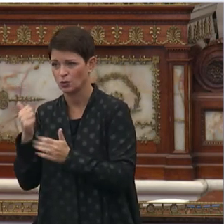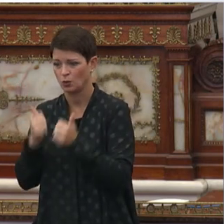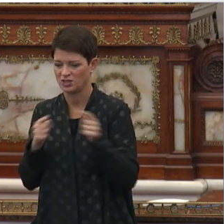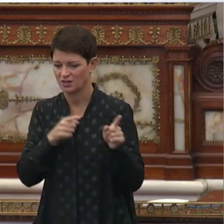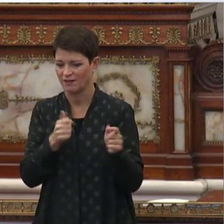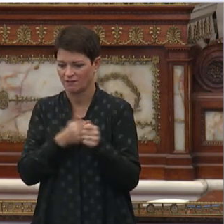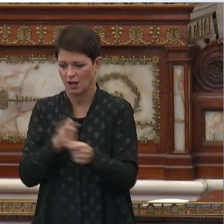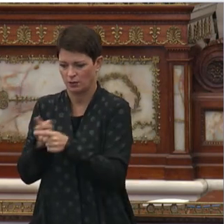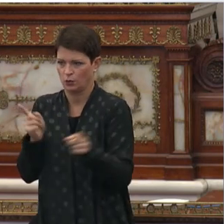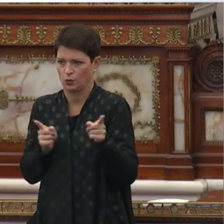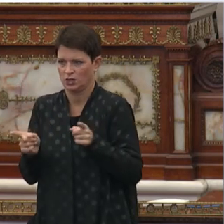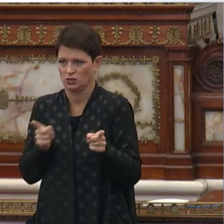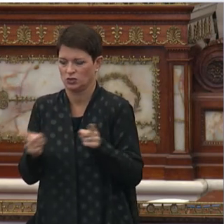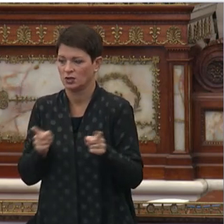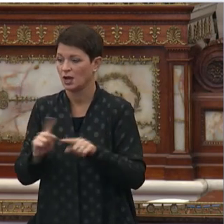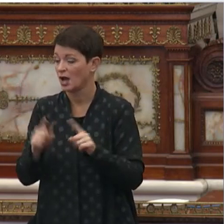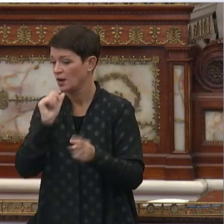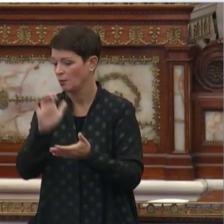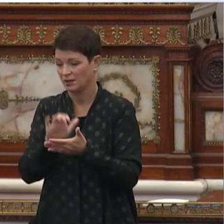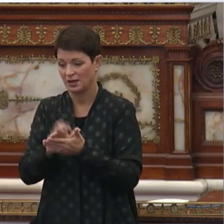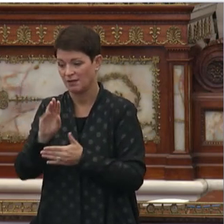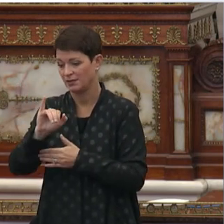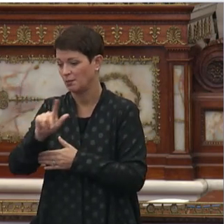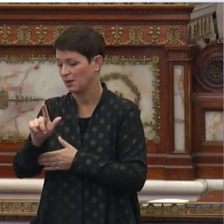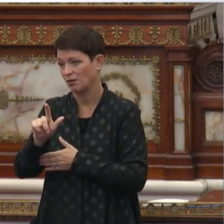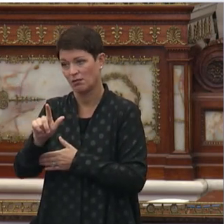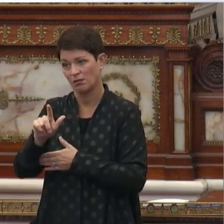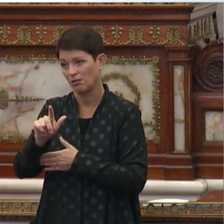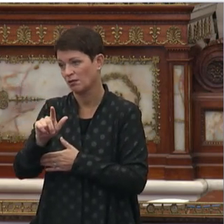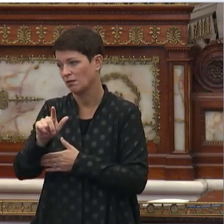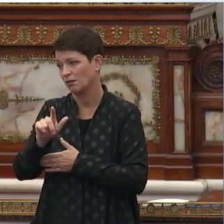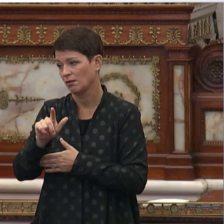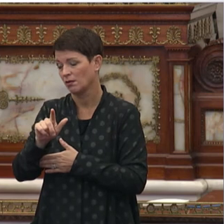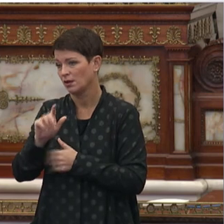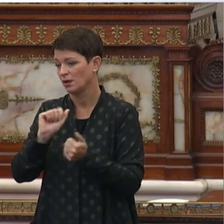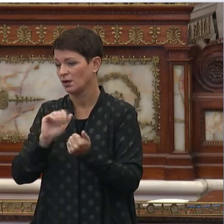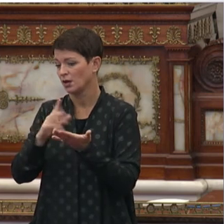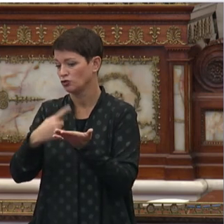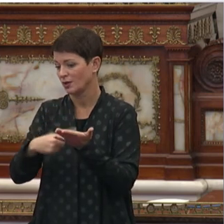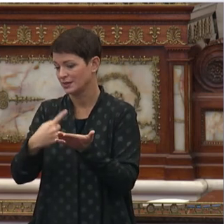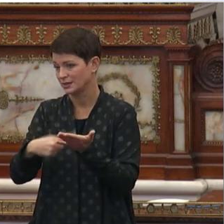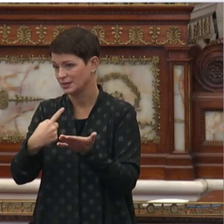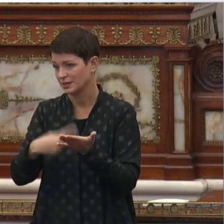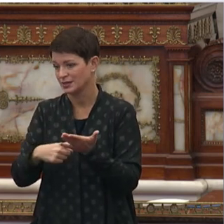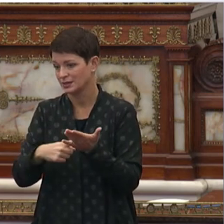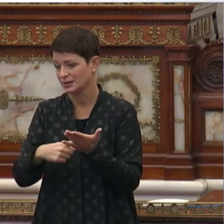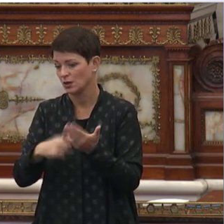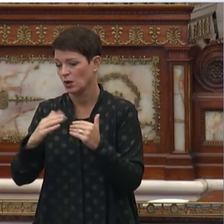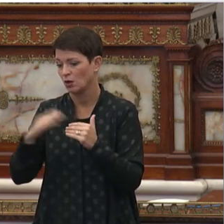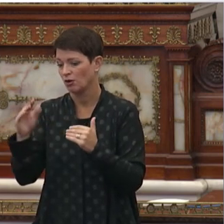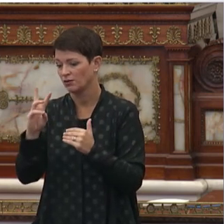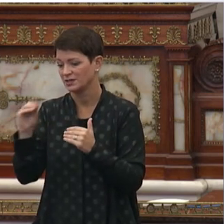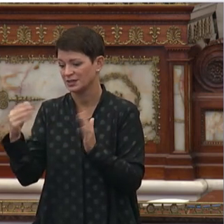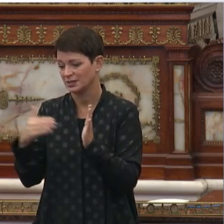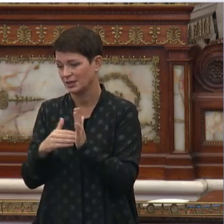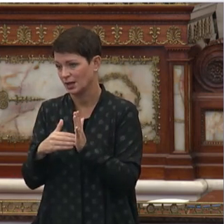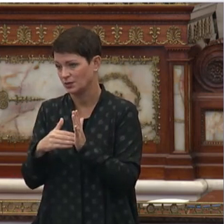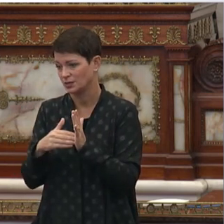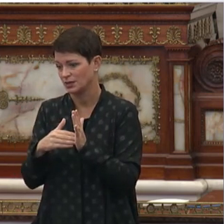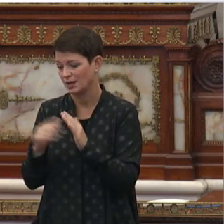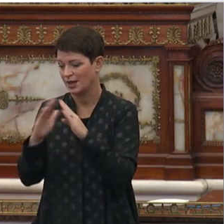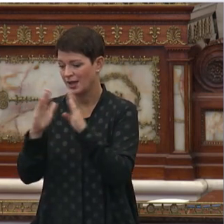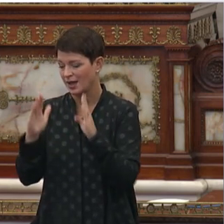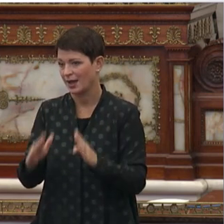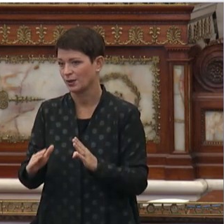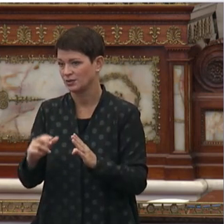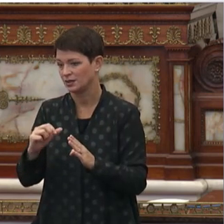$94,000? I do not believe this bill is addressing the over 60,000 housing